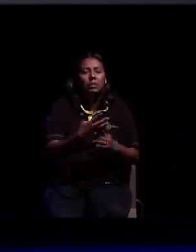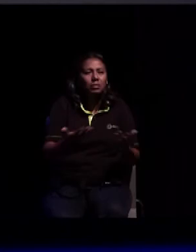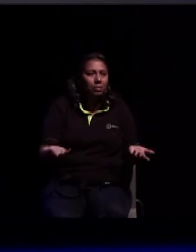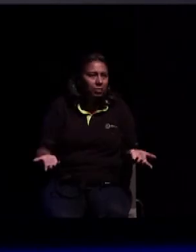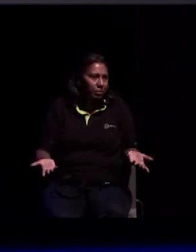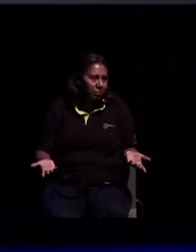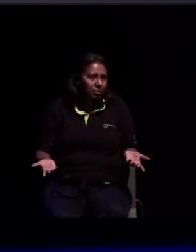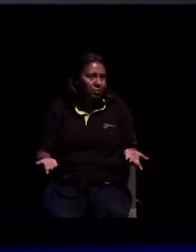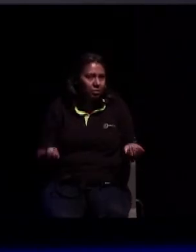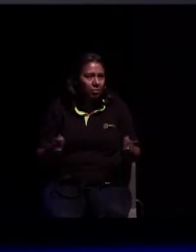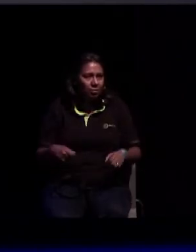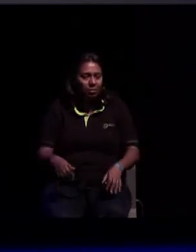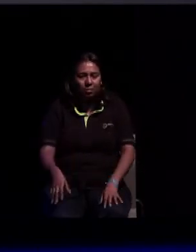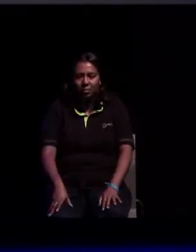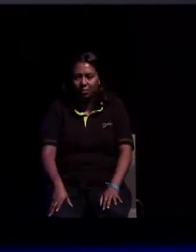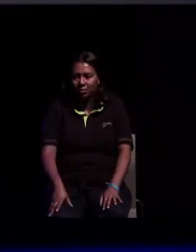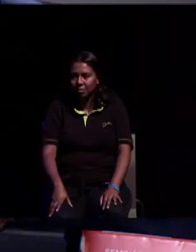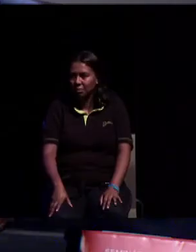inclusive.